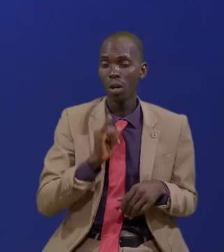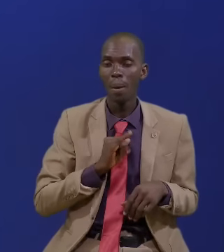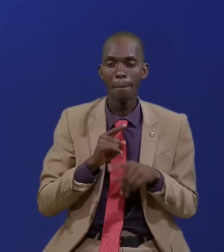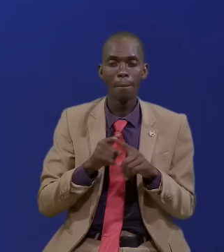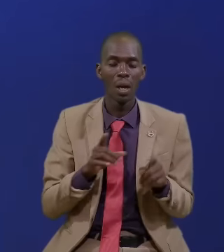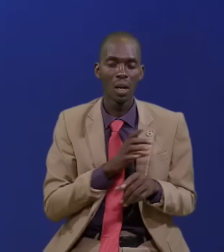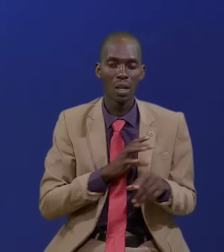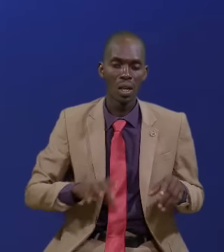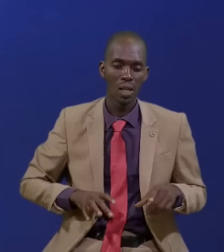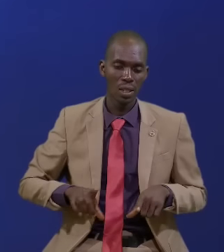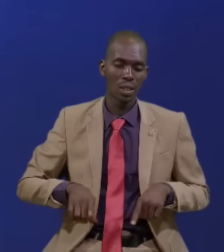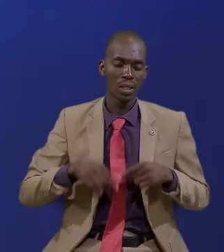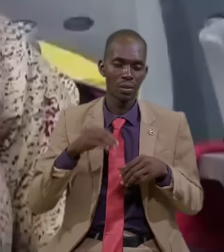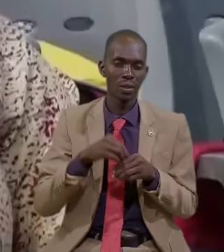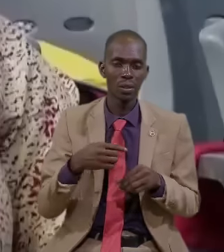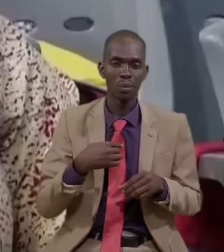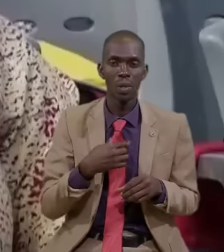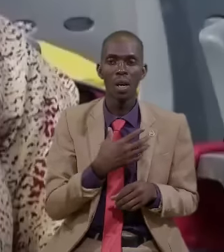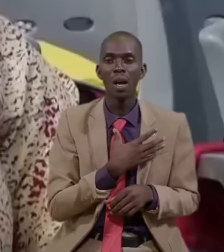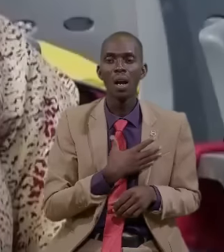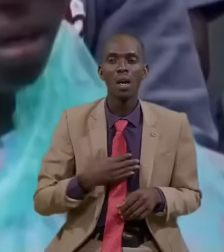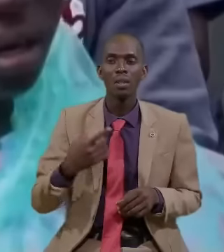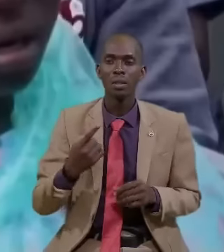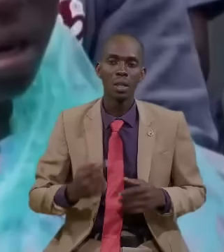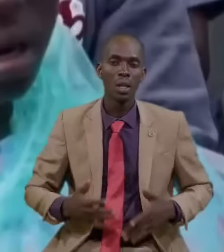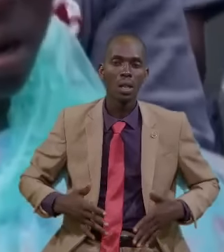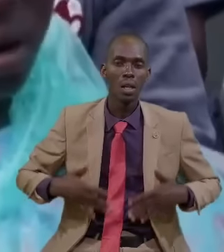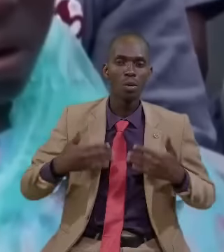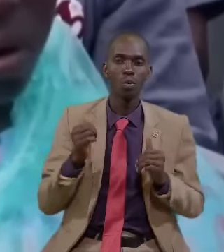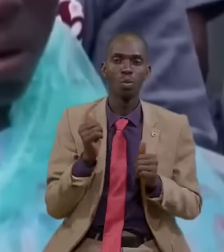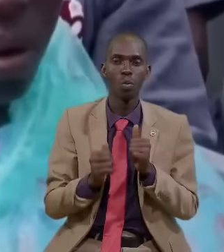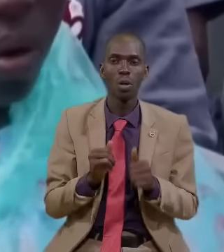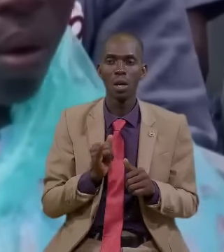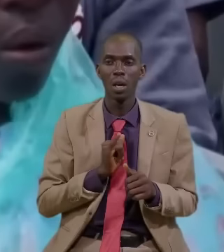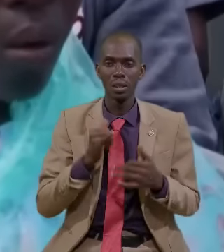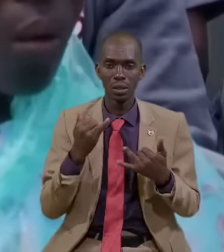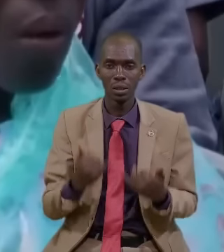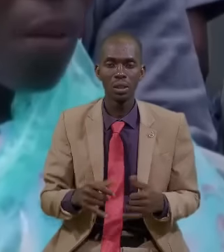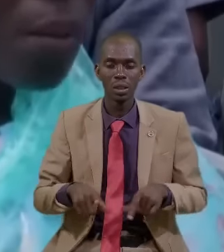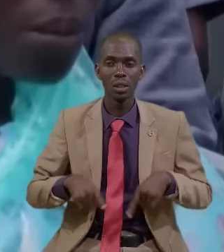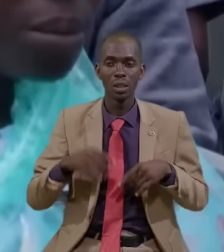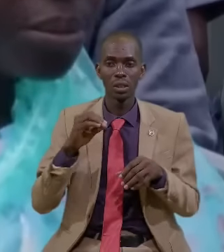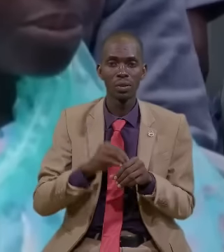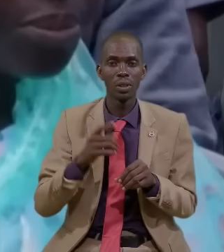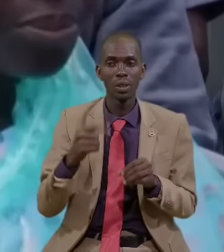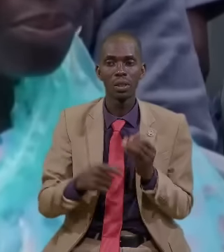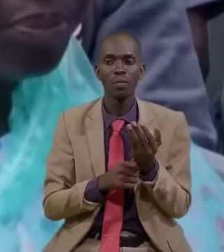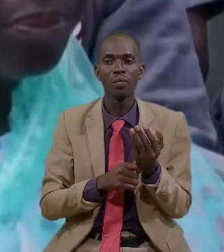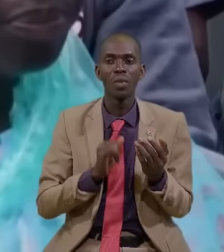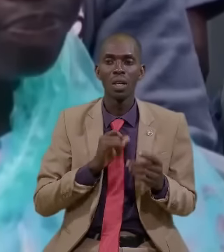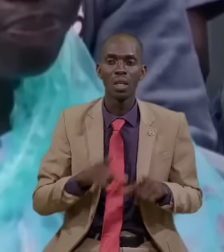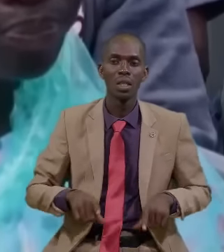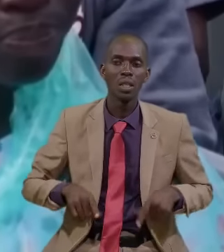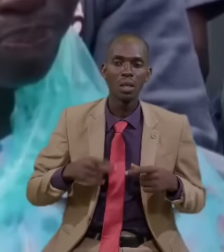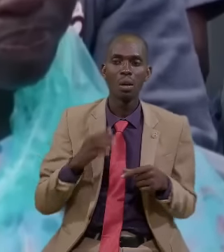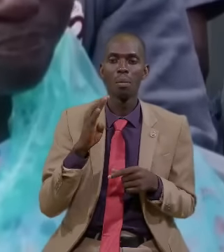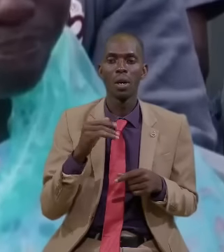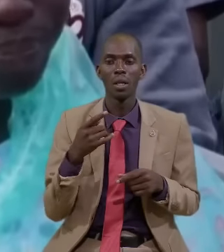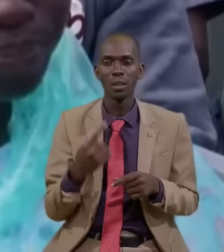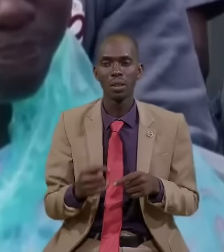the life which I now live in the flesh, I live by the faith of the